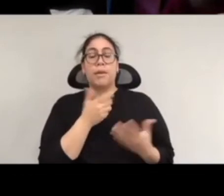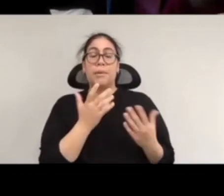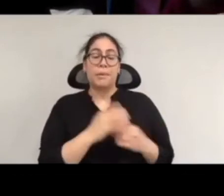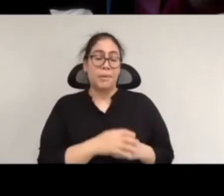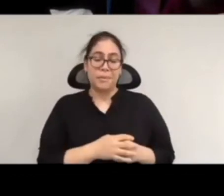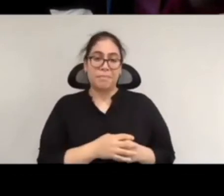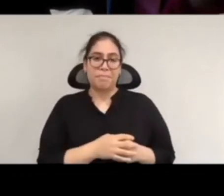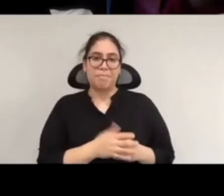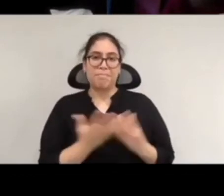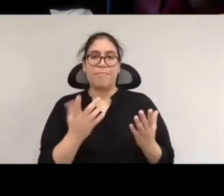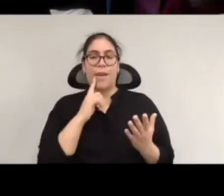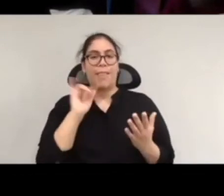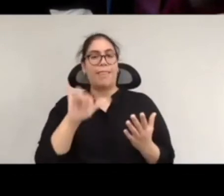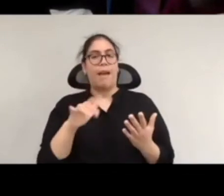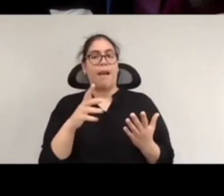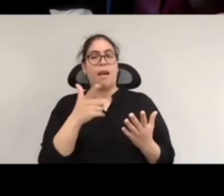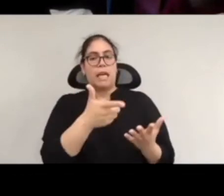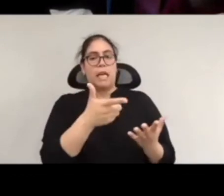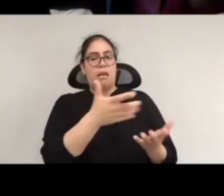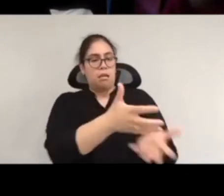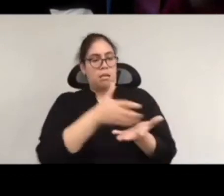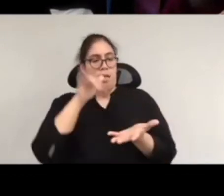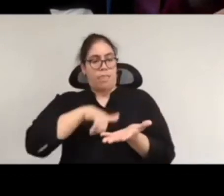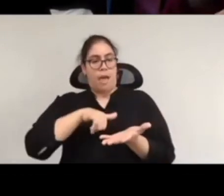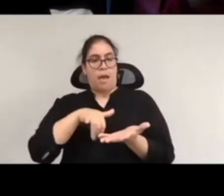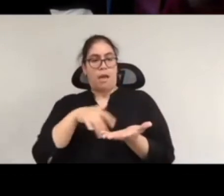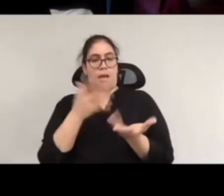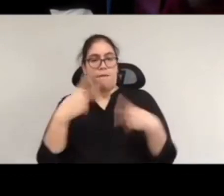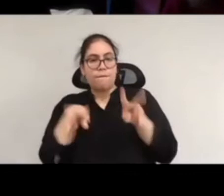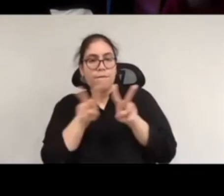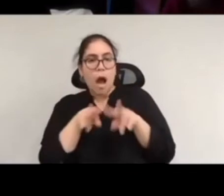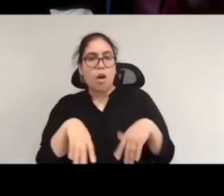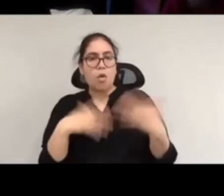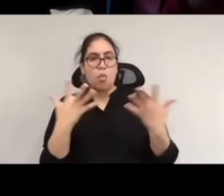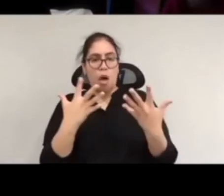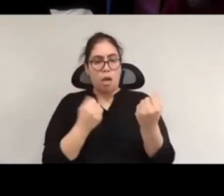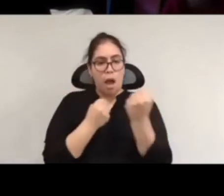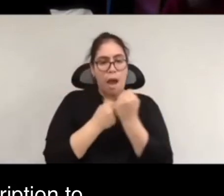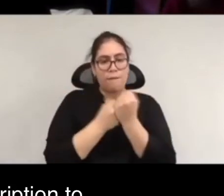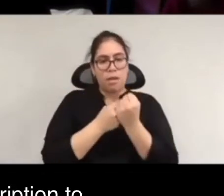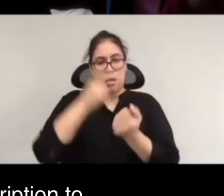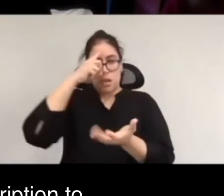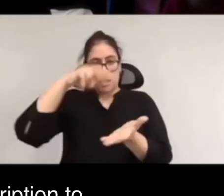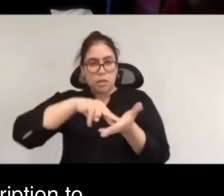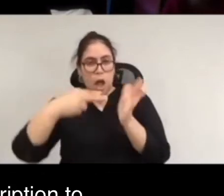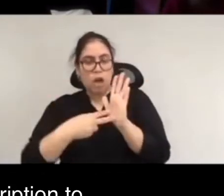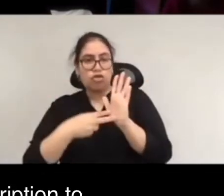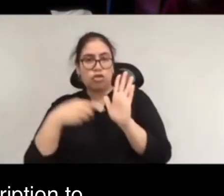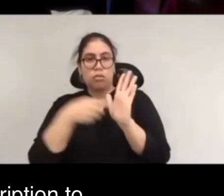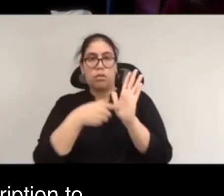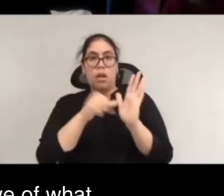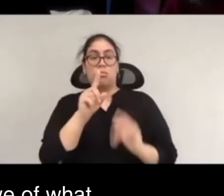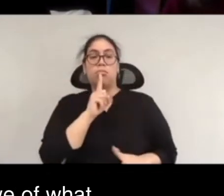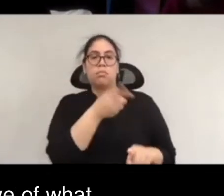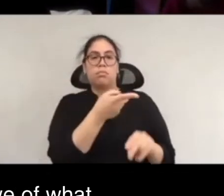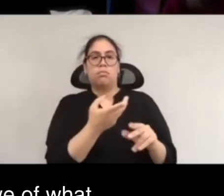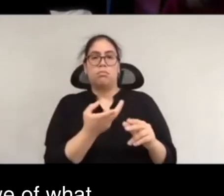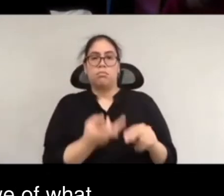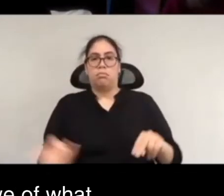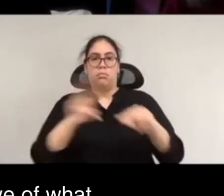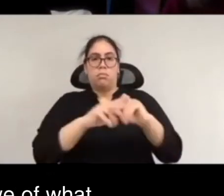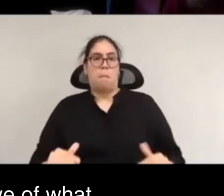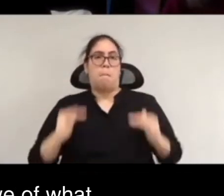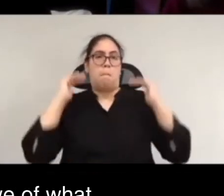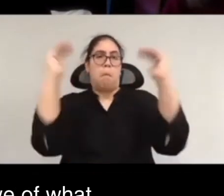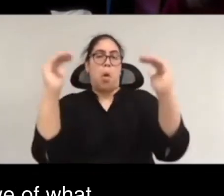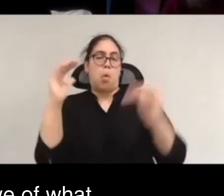the value and the advocacy and the intent of audio description to a whole nother level. And I am